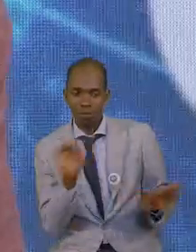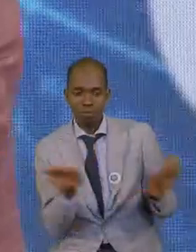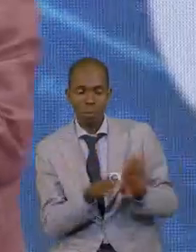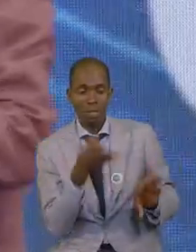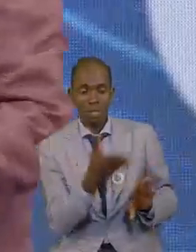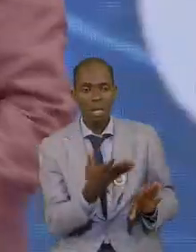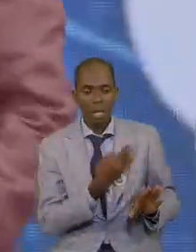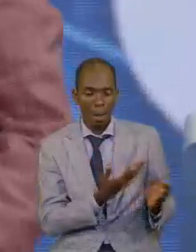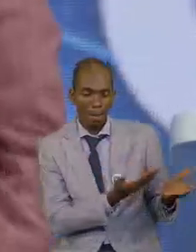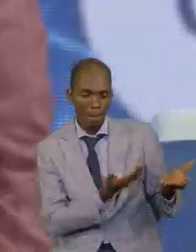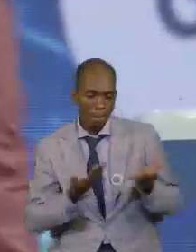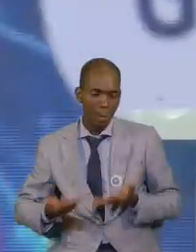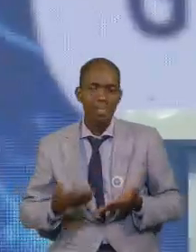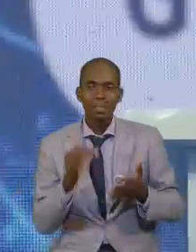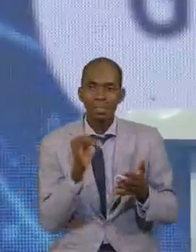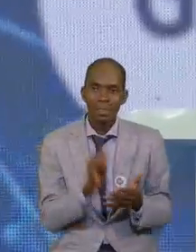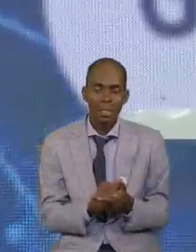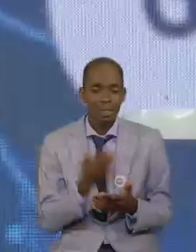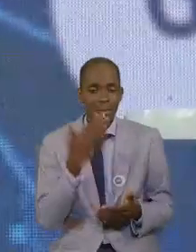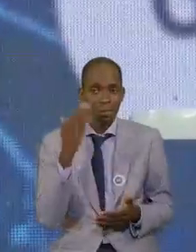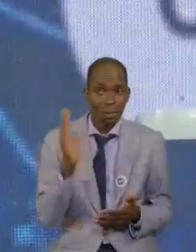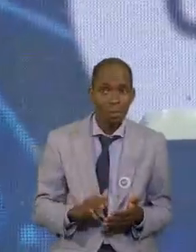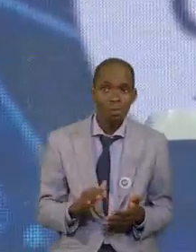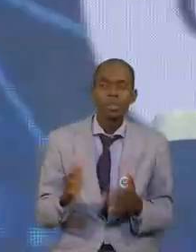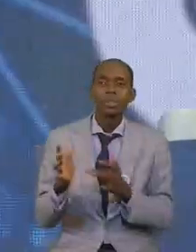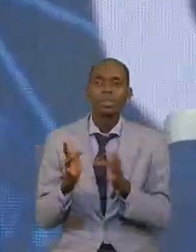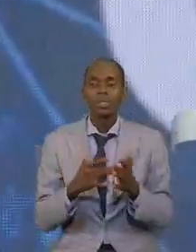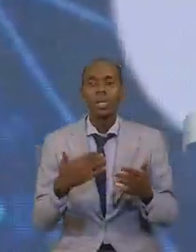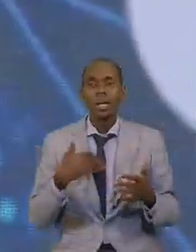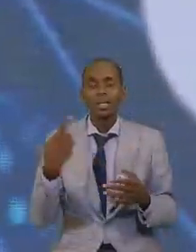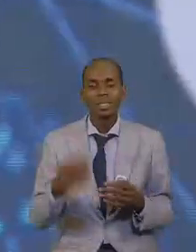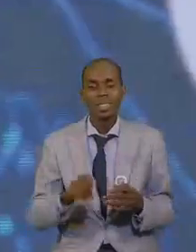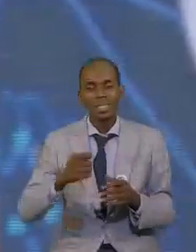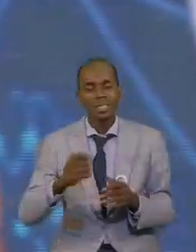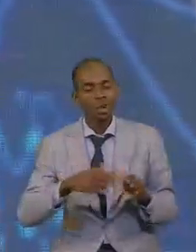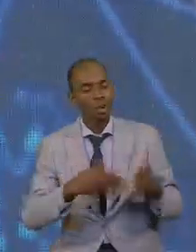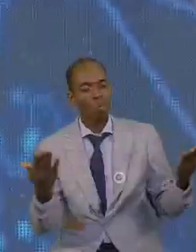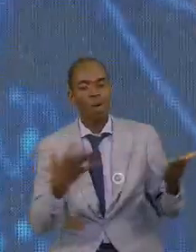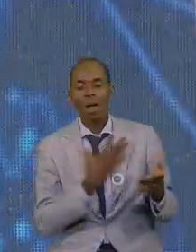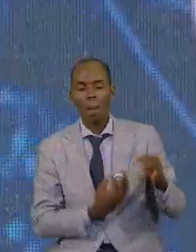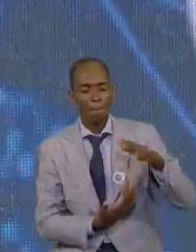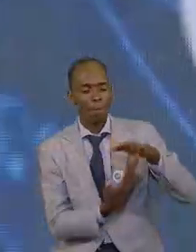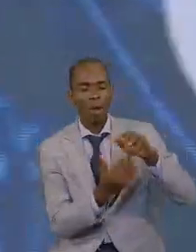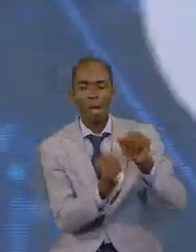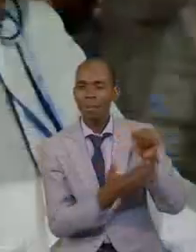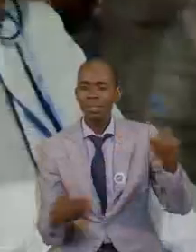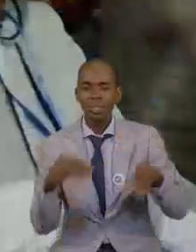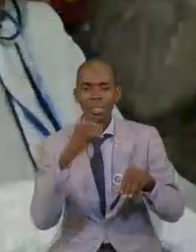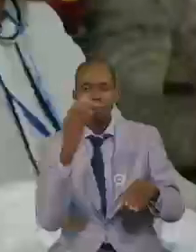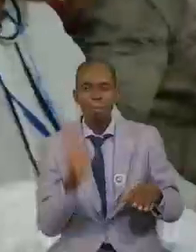bring that evil out. Jesus has the key. He opens that place and burns off everything in that place.